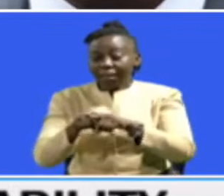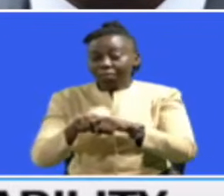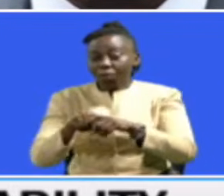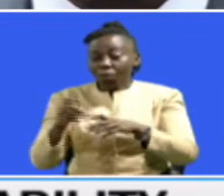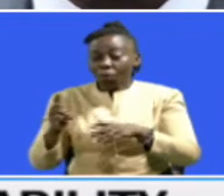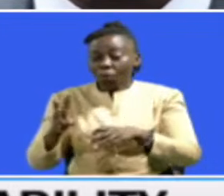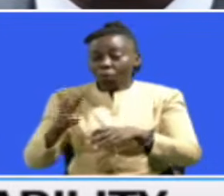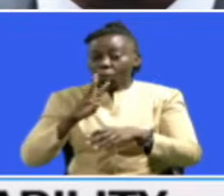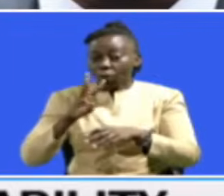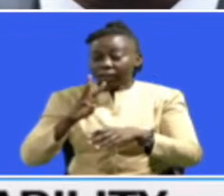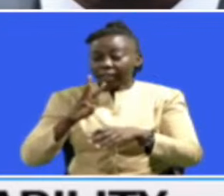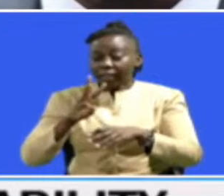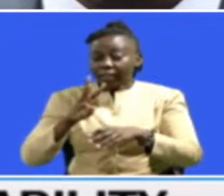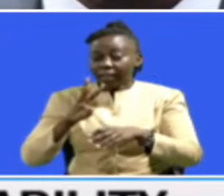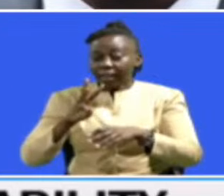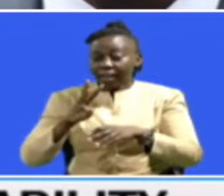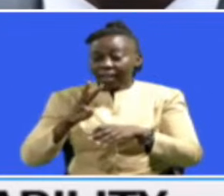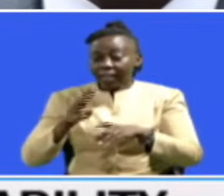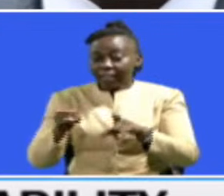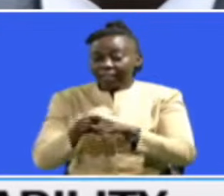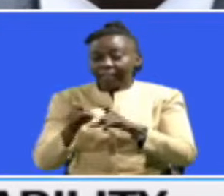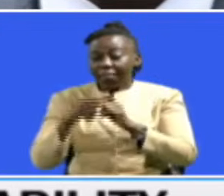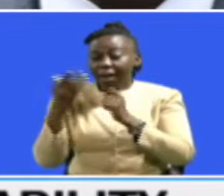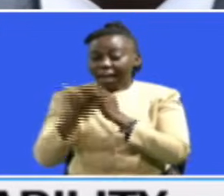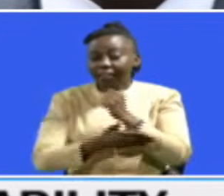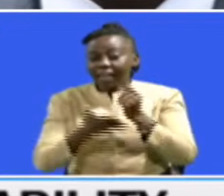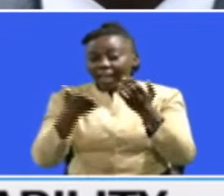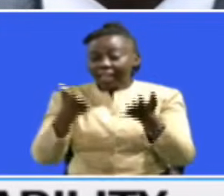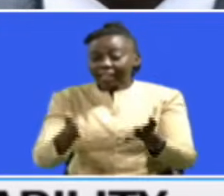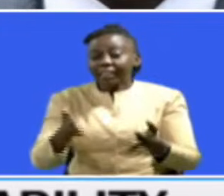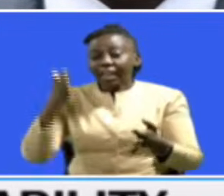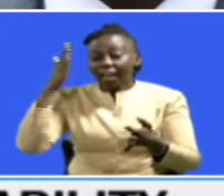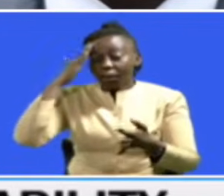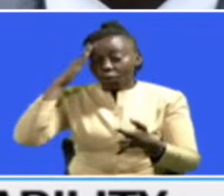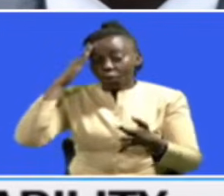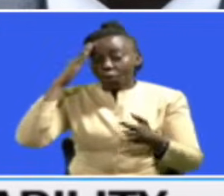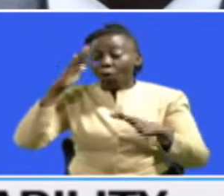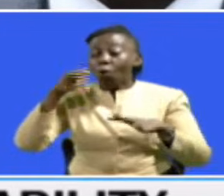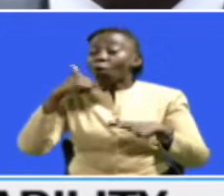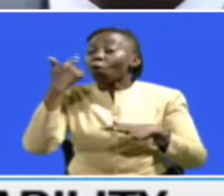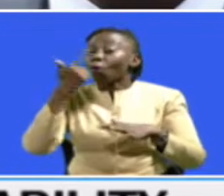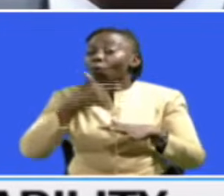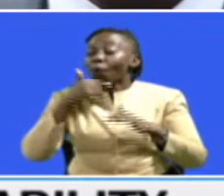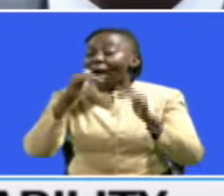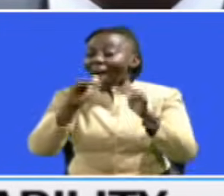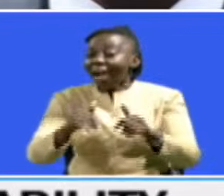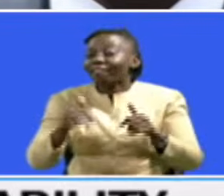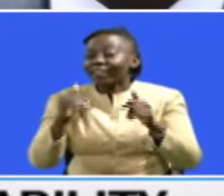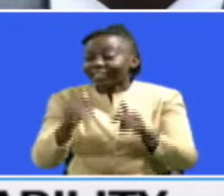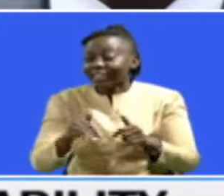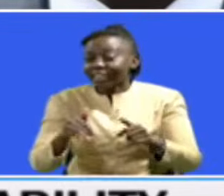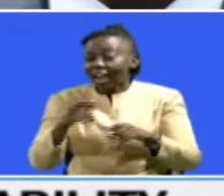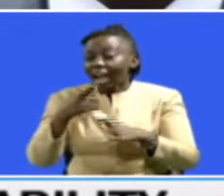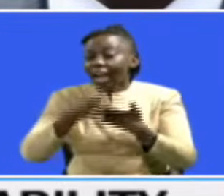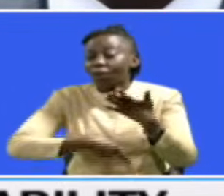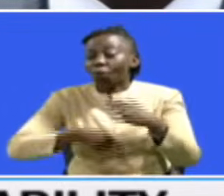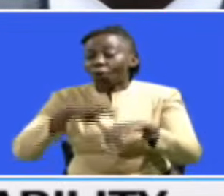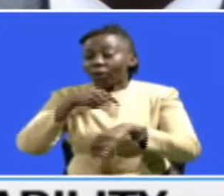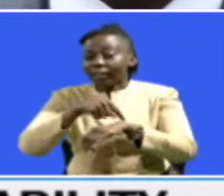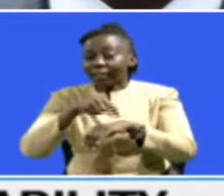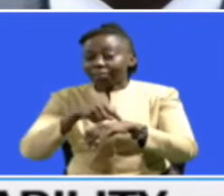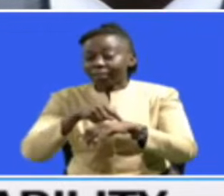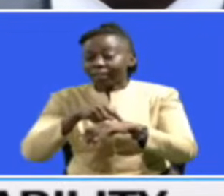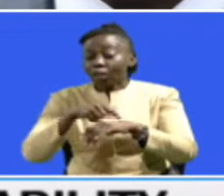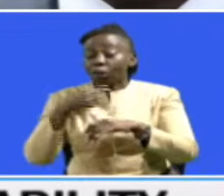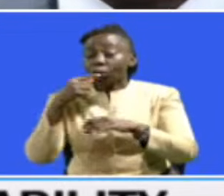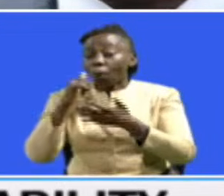watering, and finally harvesting. So this is going to know even who harvests the crop and at what time, so that the